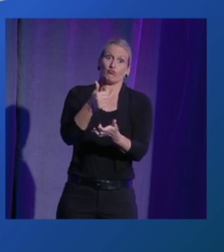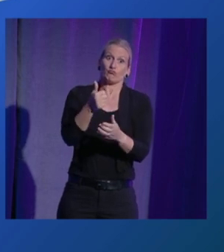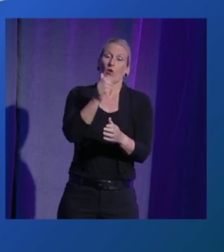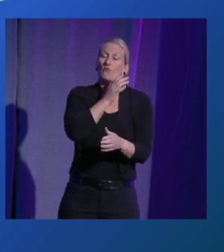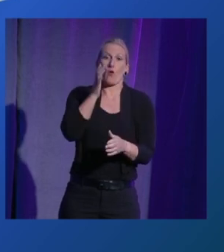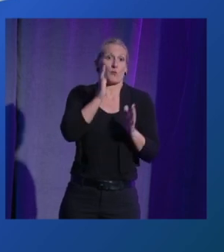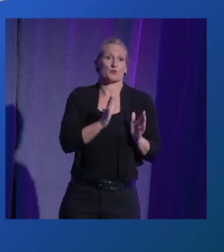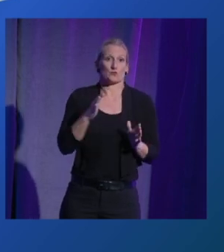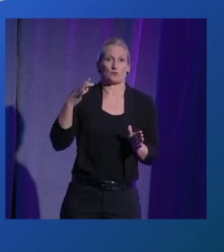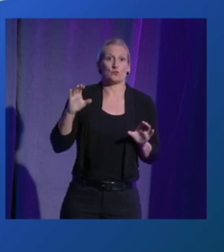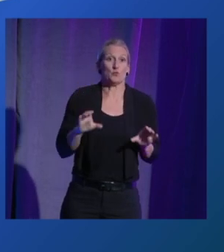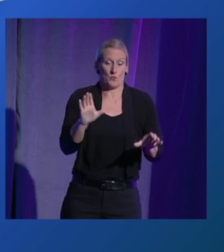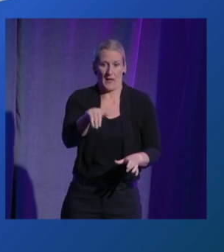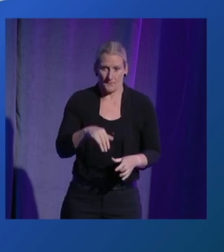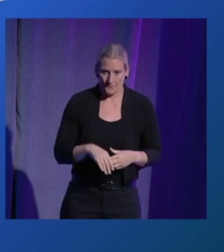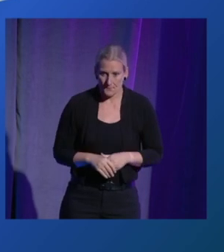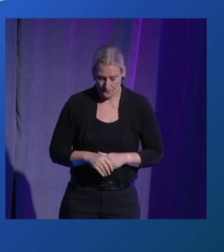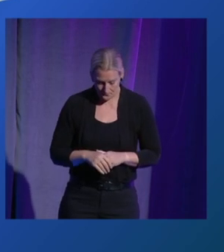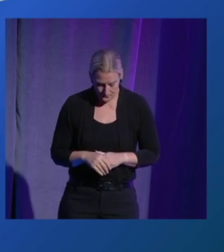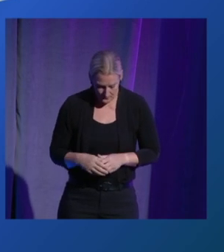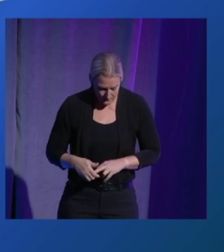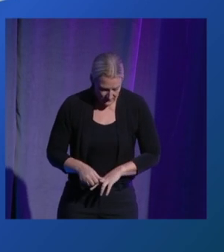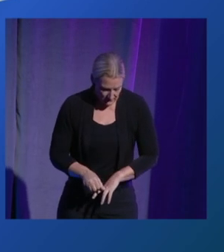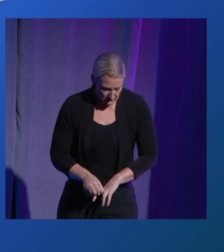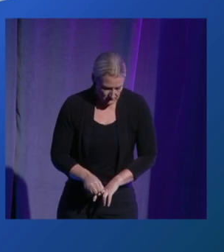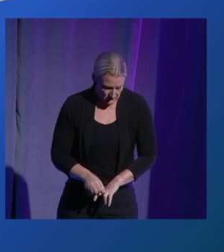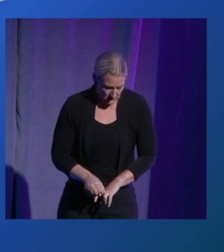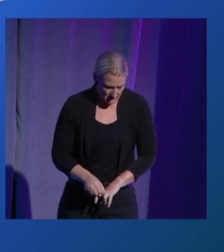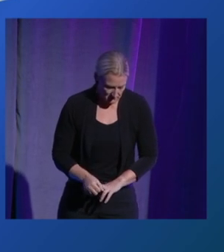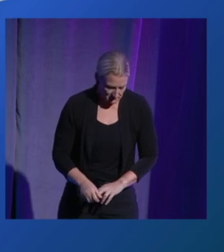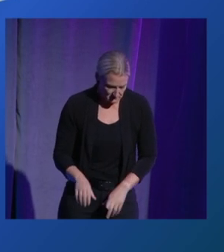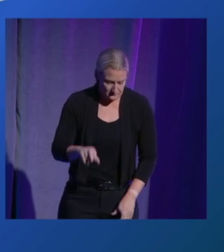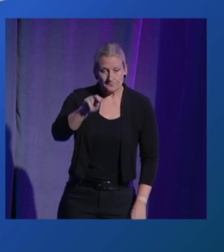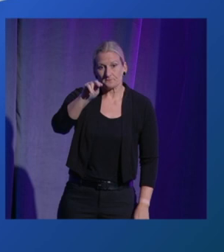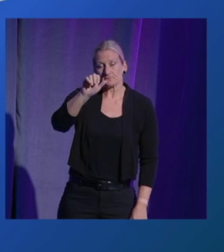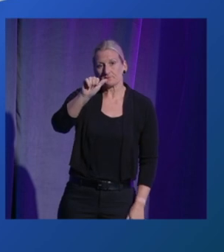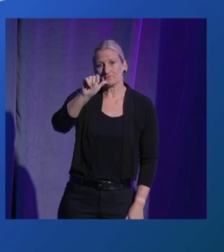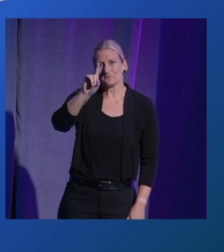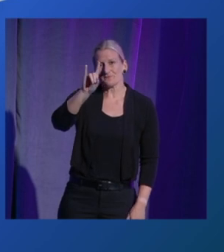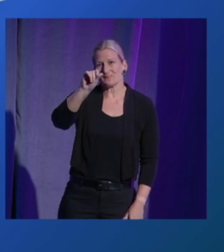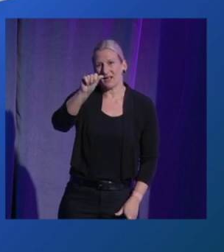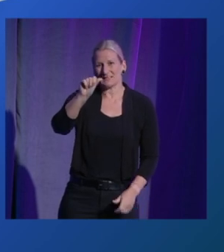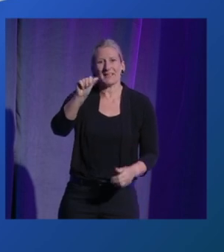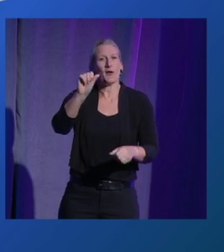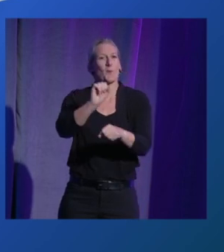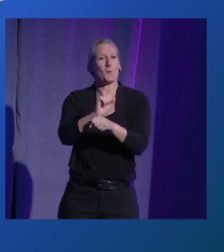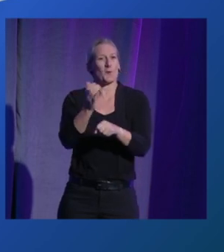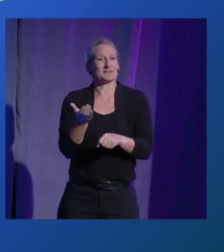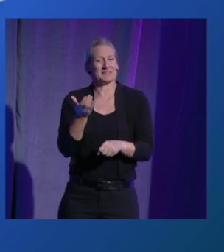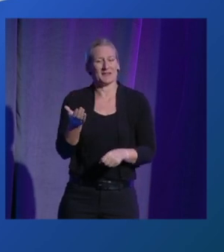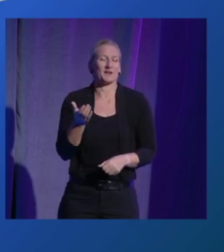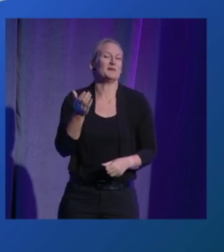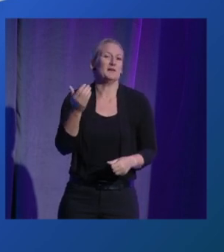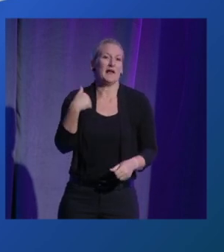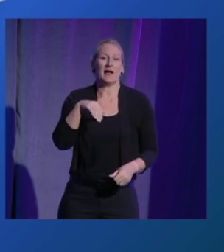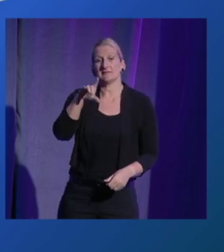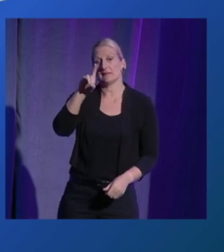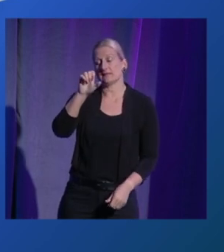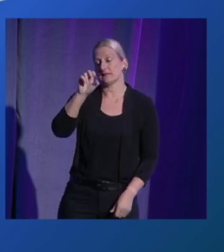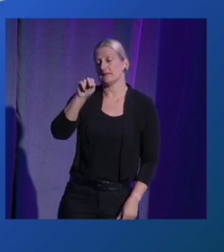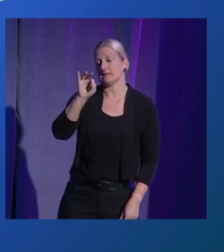has both a a pi at the Dan force center here in St Louis and a uh a founder of a of a startup yourself I'm curious what